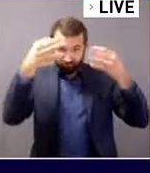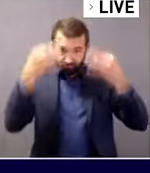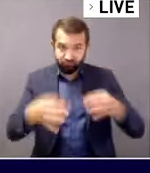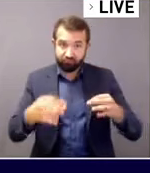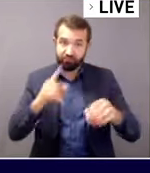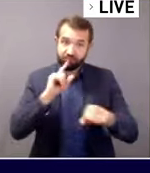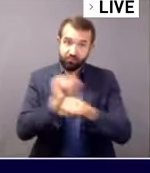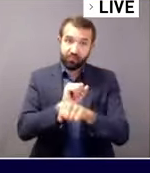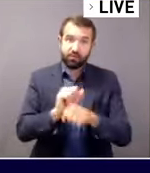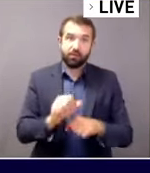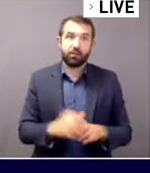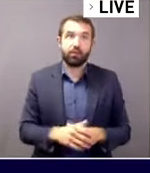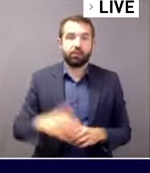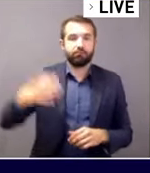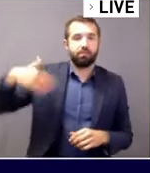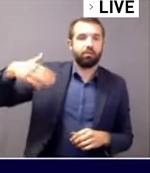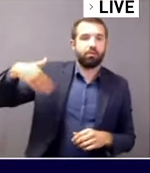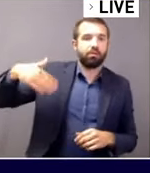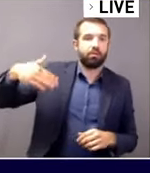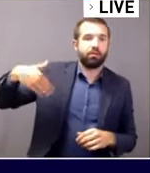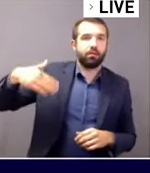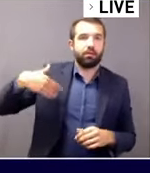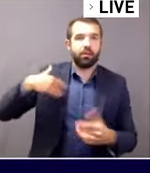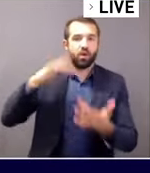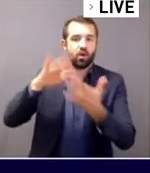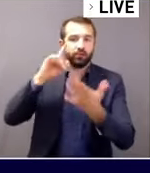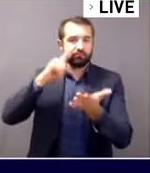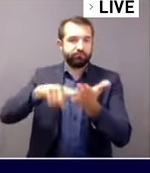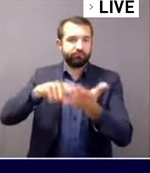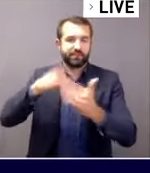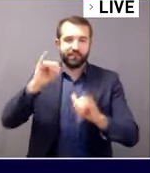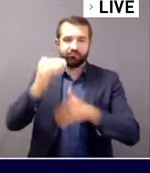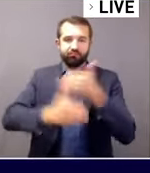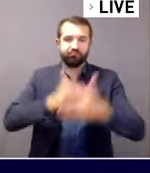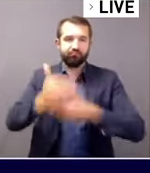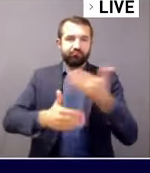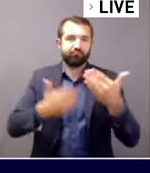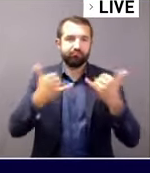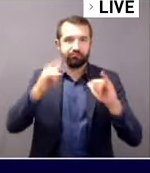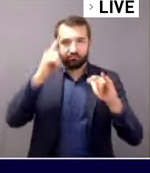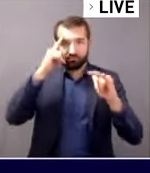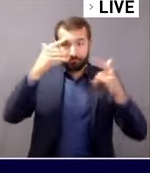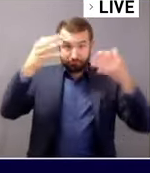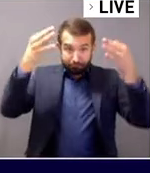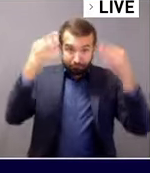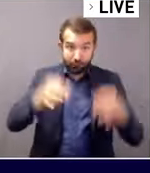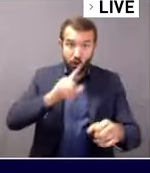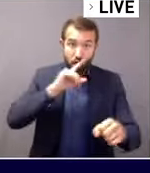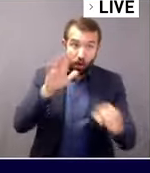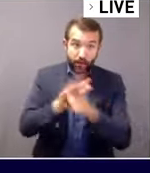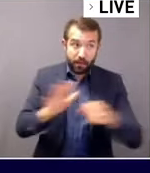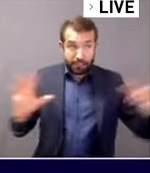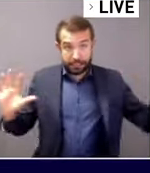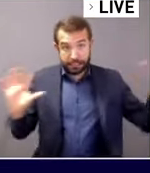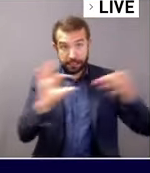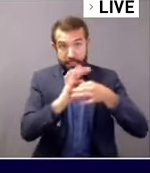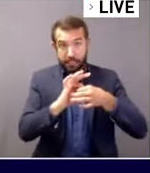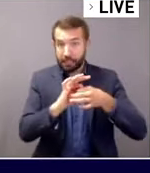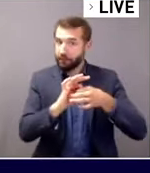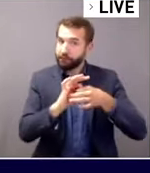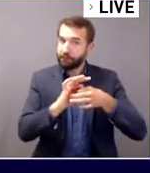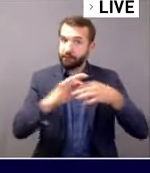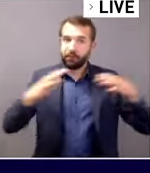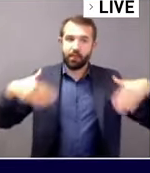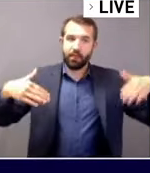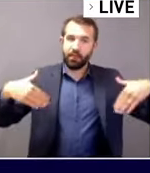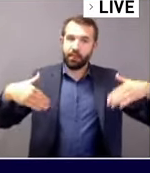tracing that we've talked about. Before we can declare that there is a link and be solid in our declaration of such, we've